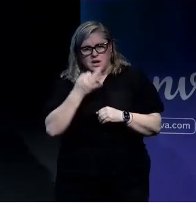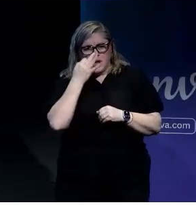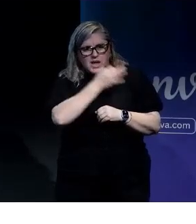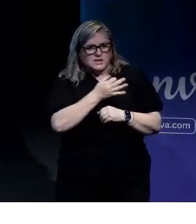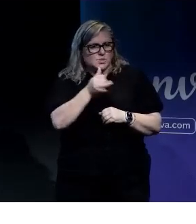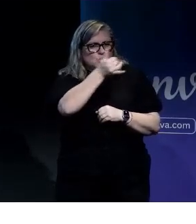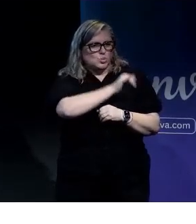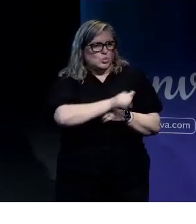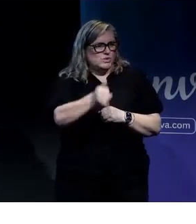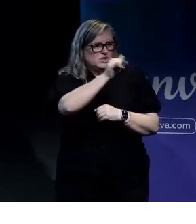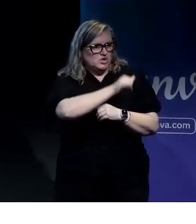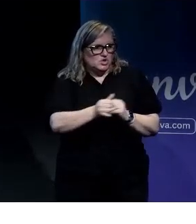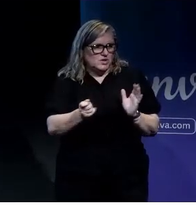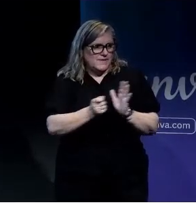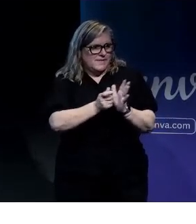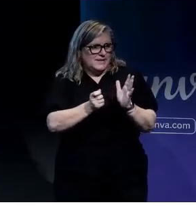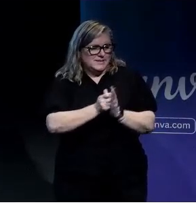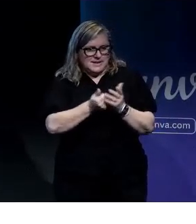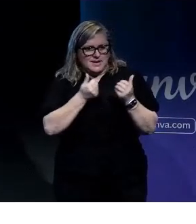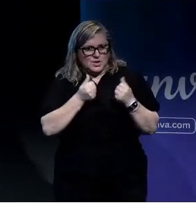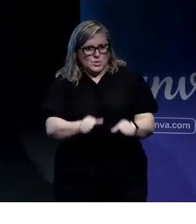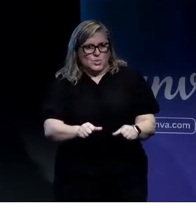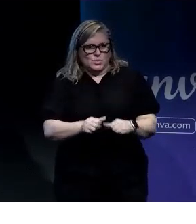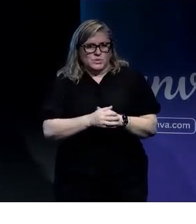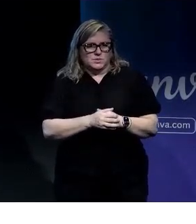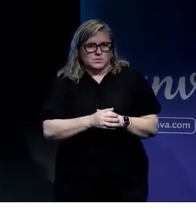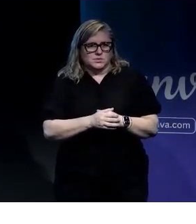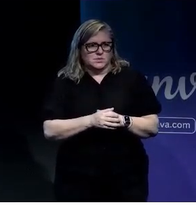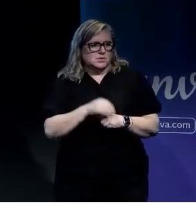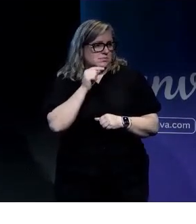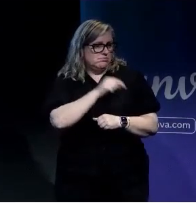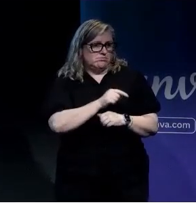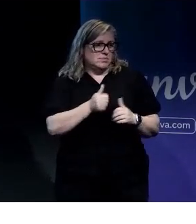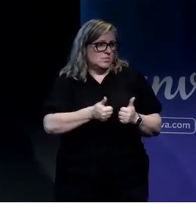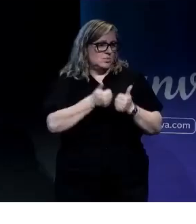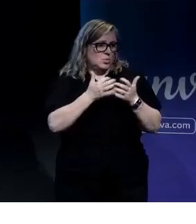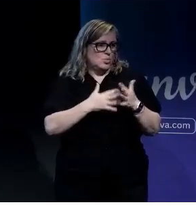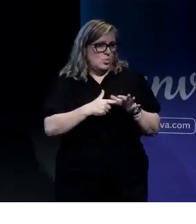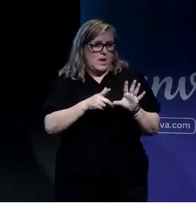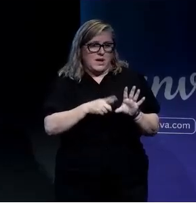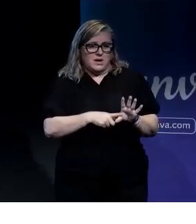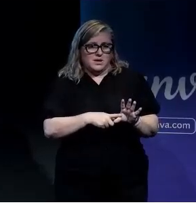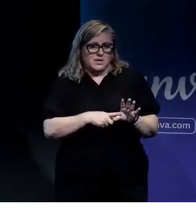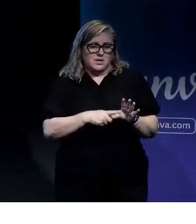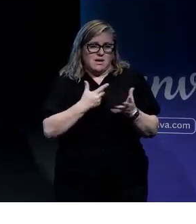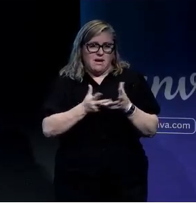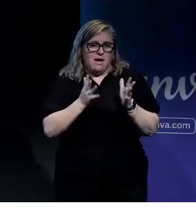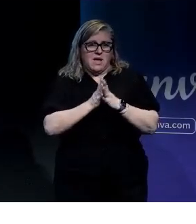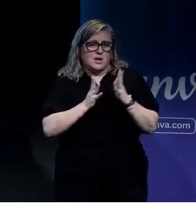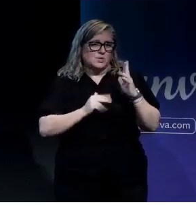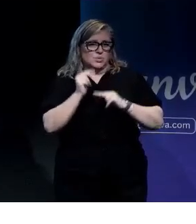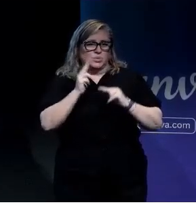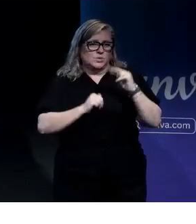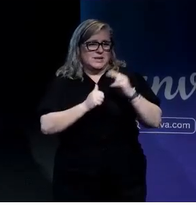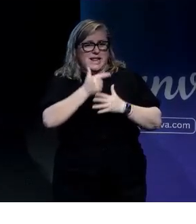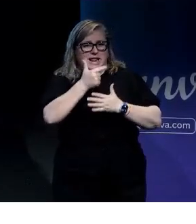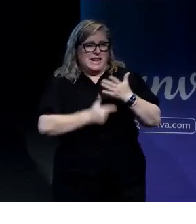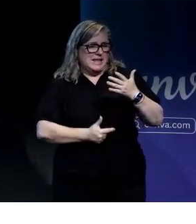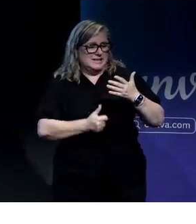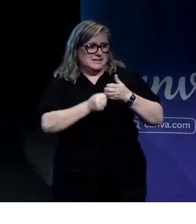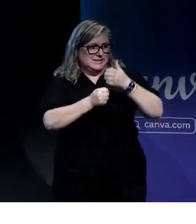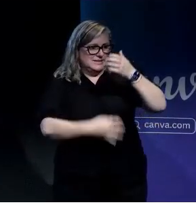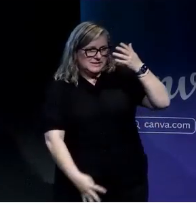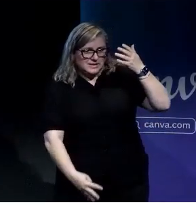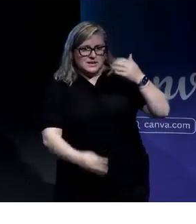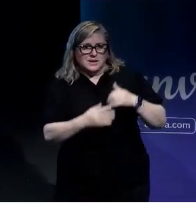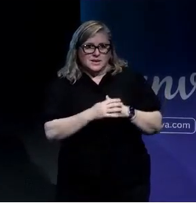they use, because that's a really good way to actually just build out that list, because it's likely that they're